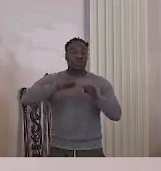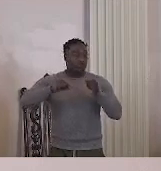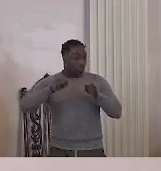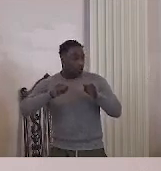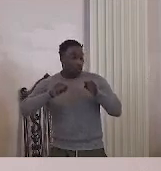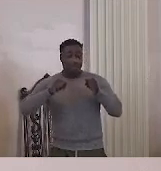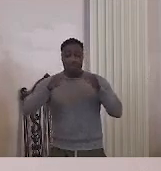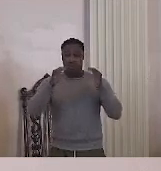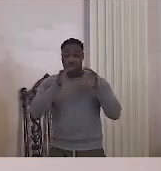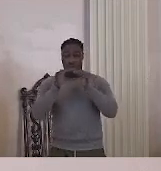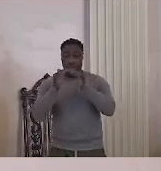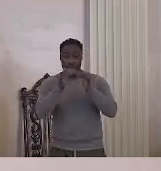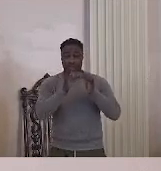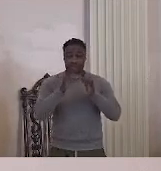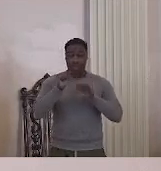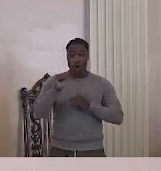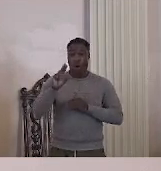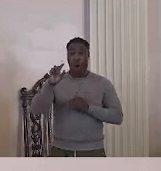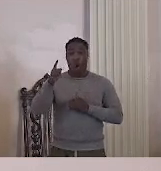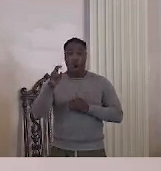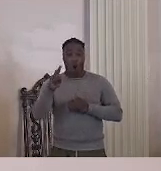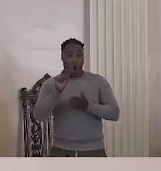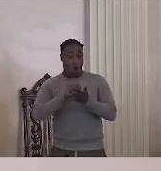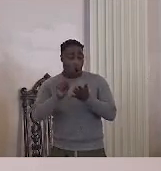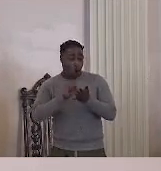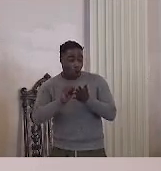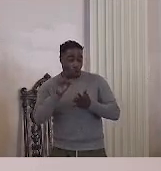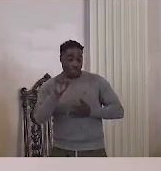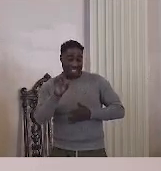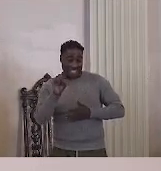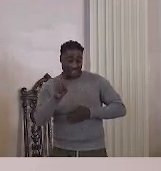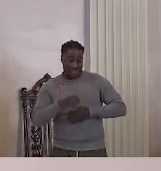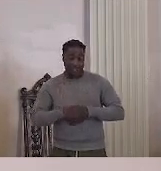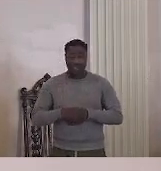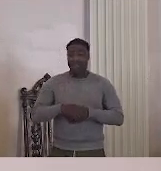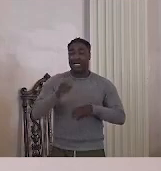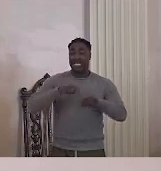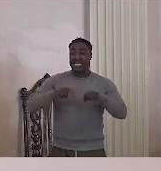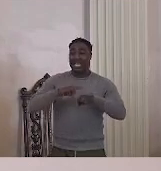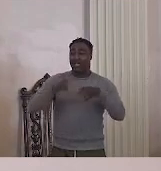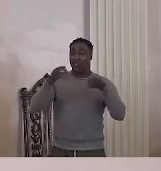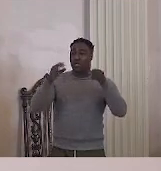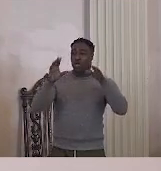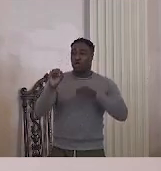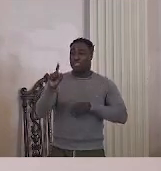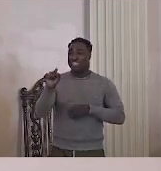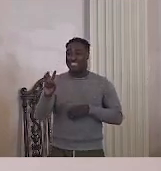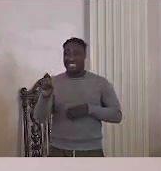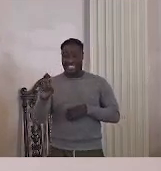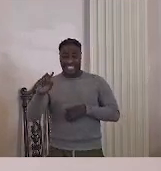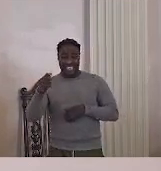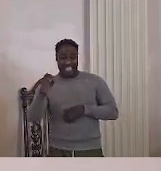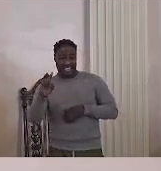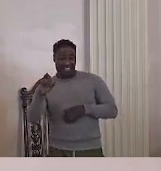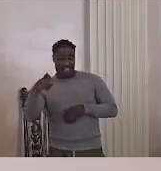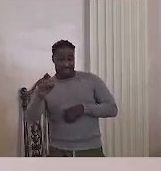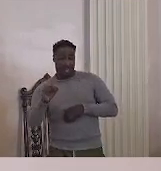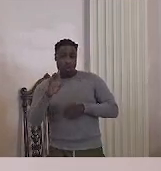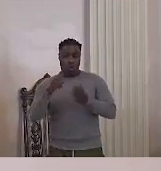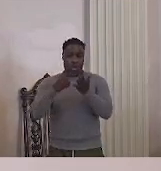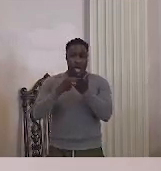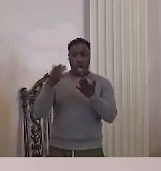Series. National best-selling author and political commentator Steve Phillips will talk about his new